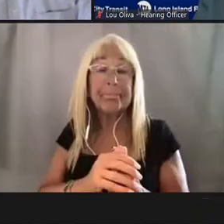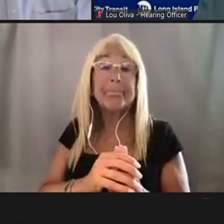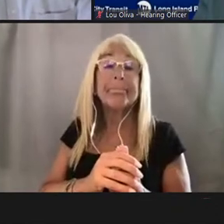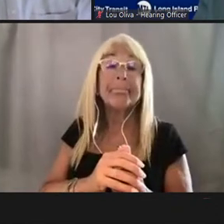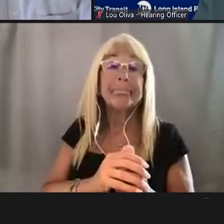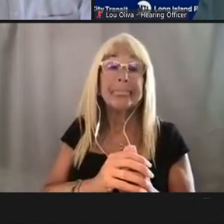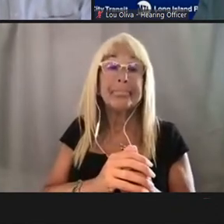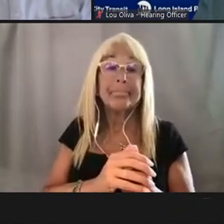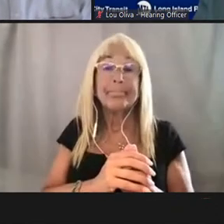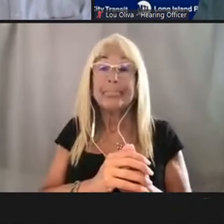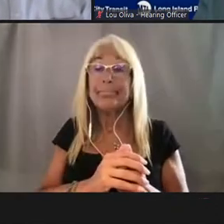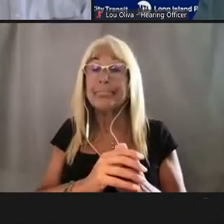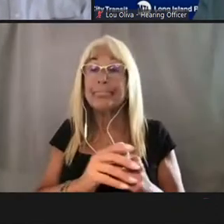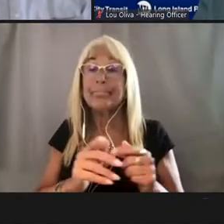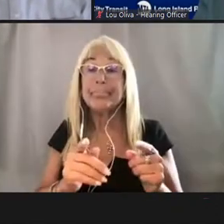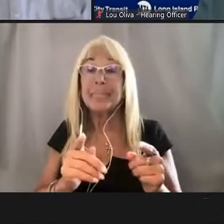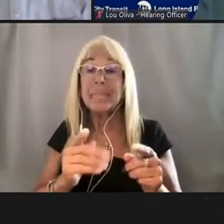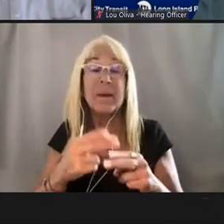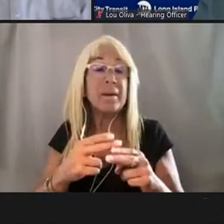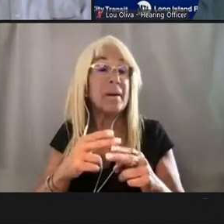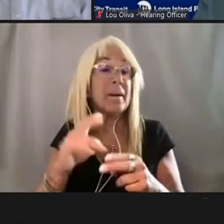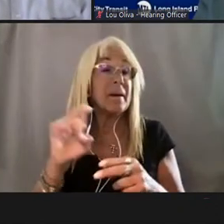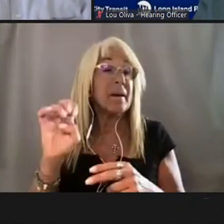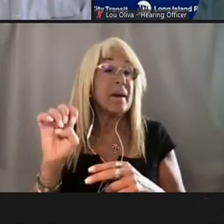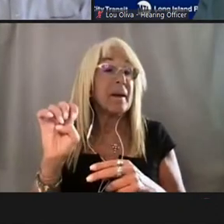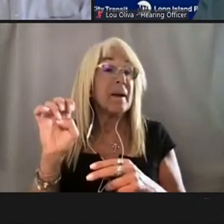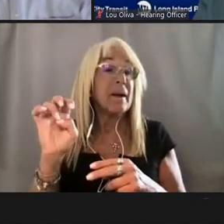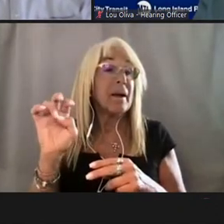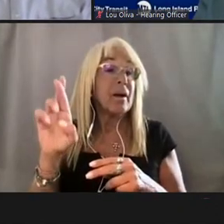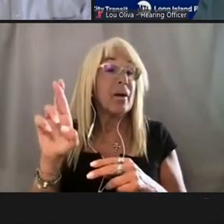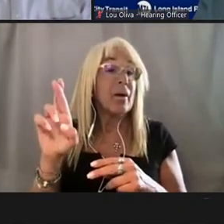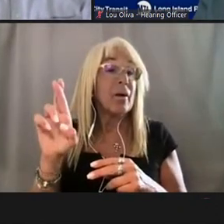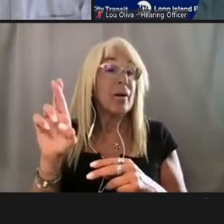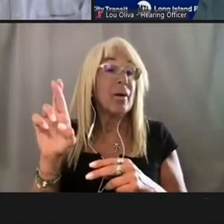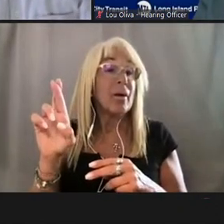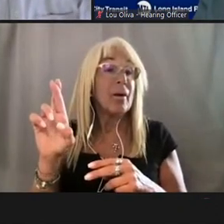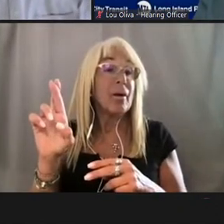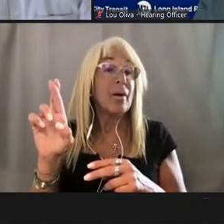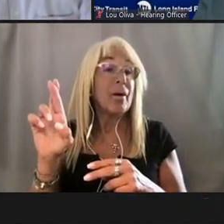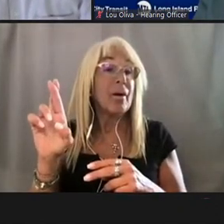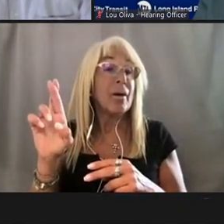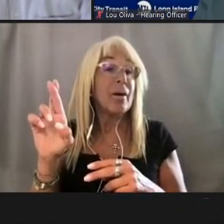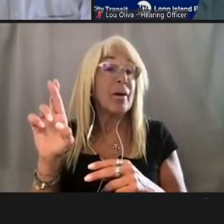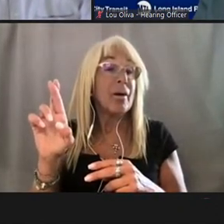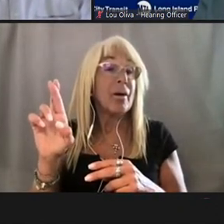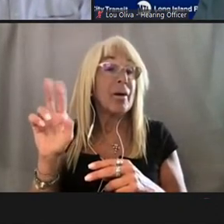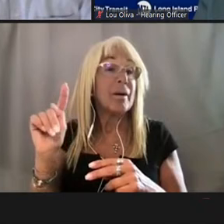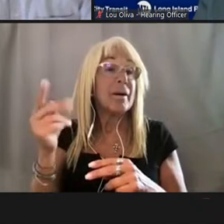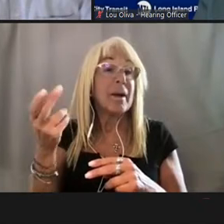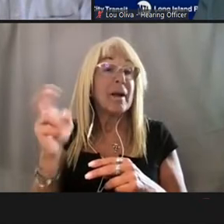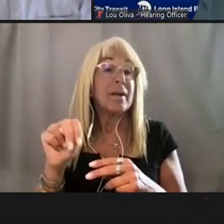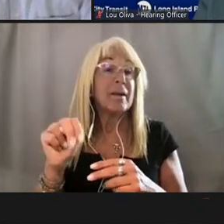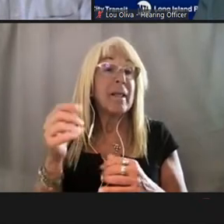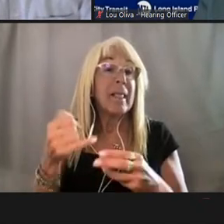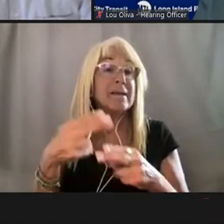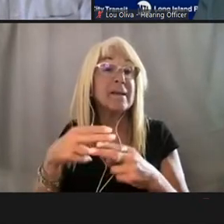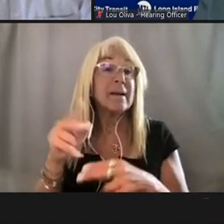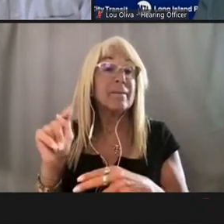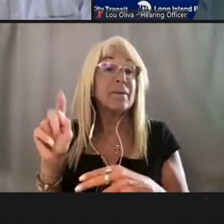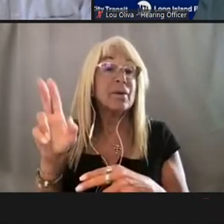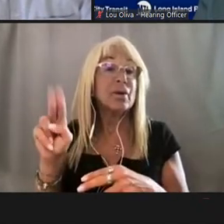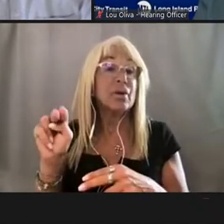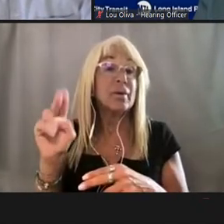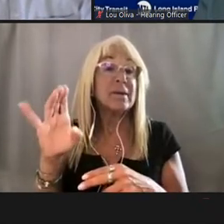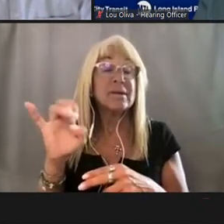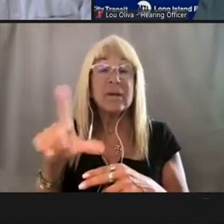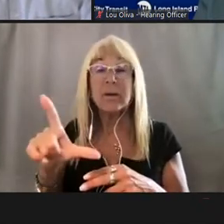thank you my name is Aaron tunza I am a Manhattan resident first of all I